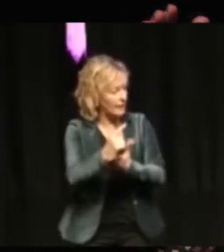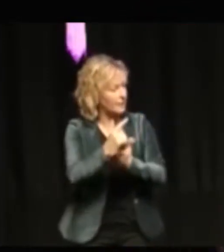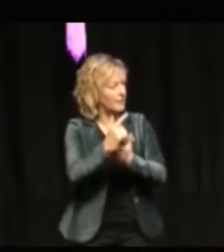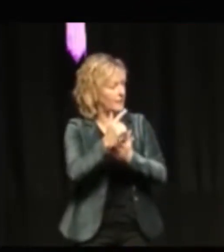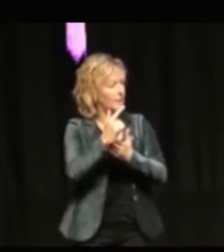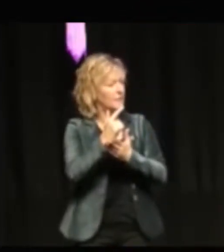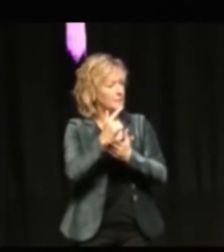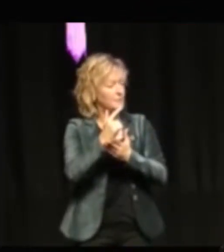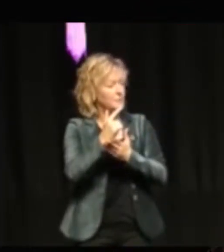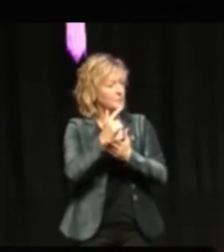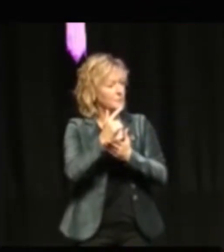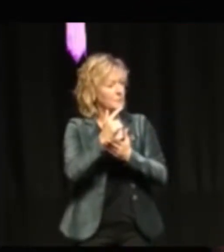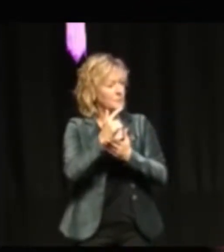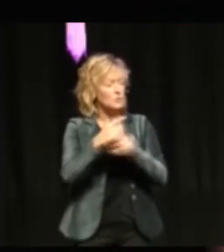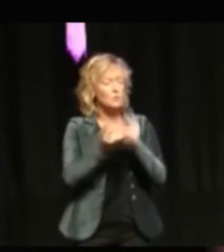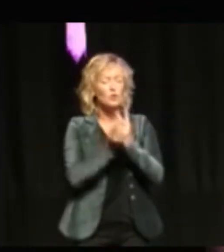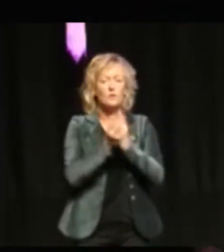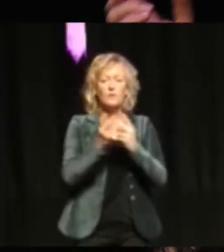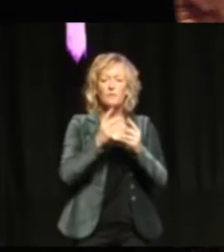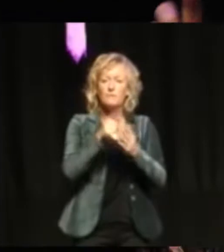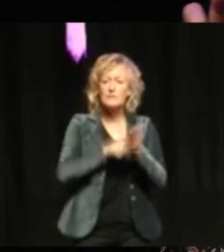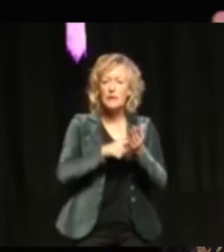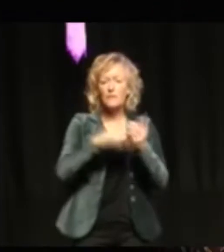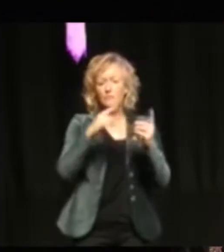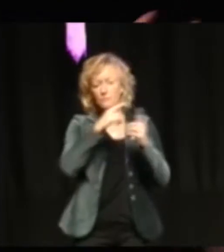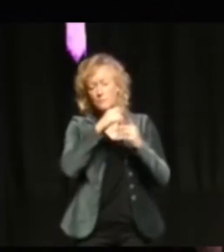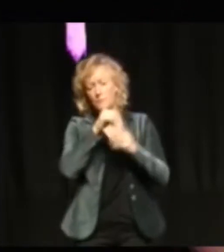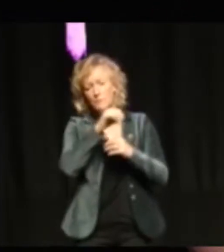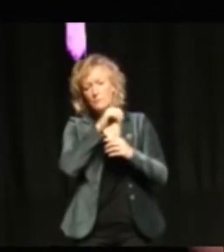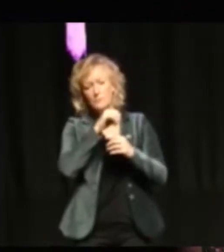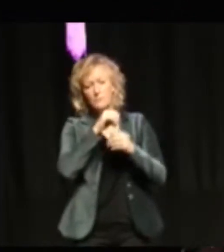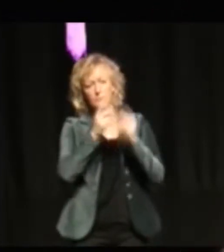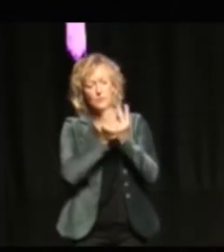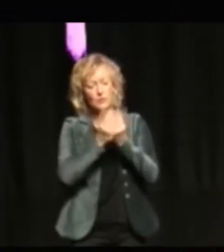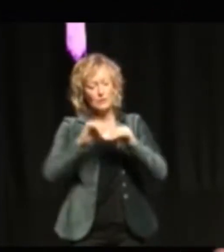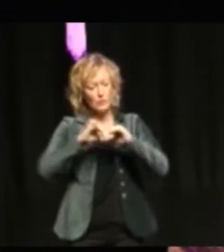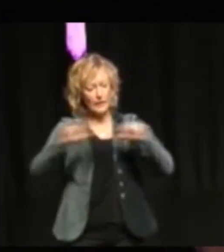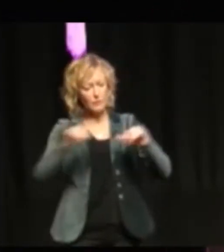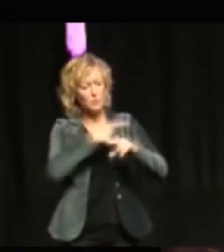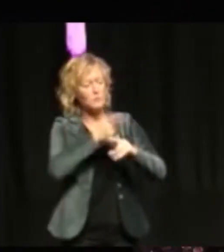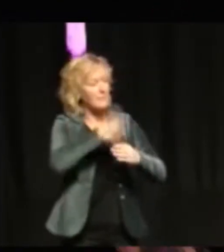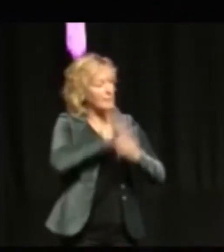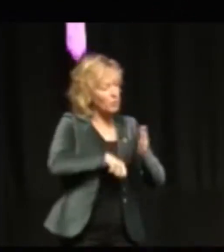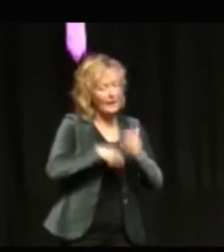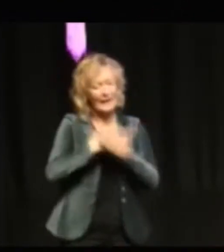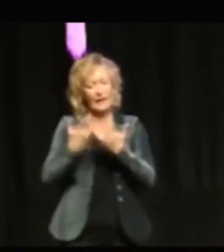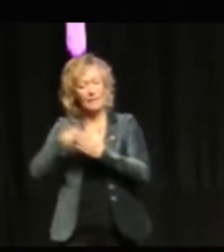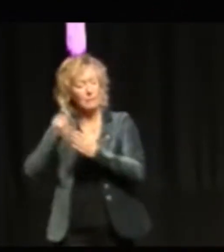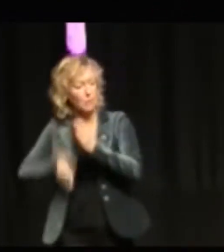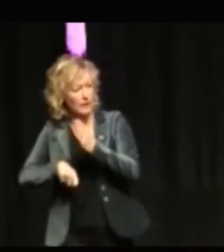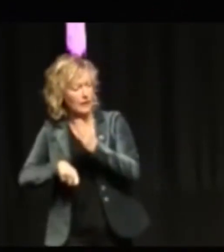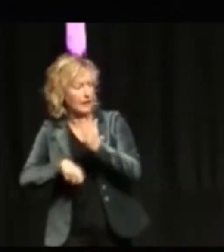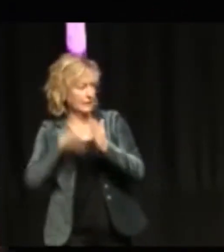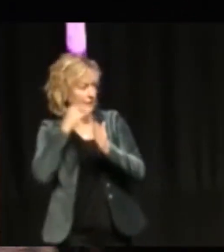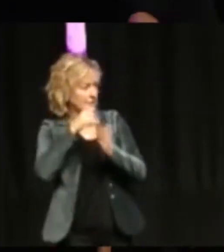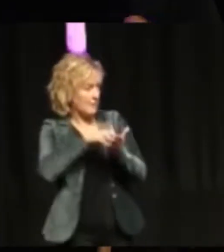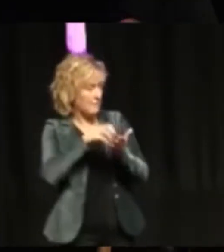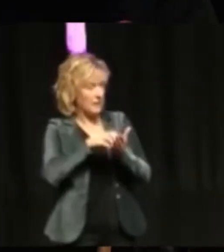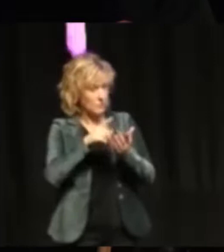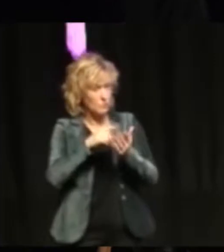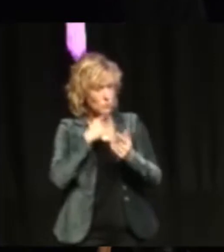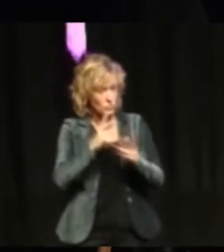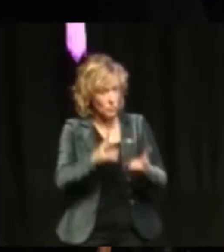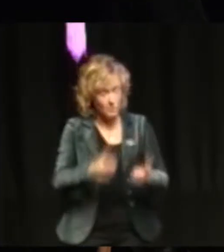as some try to do, between citizens and non-citizens? Is that at all possible for a state to do?